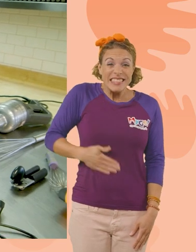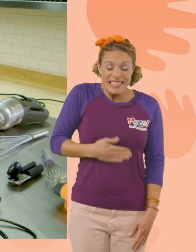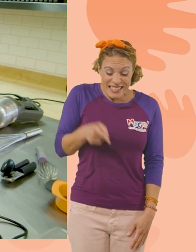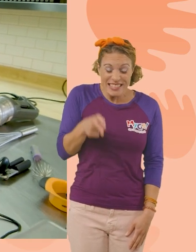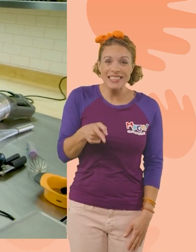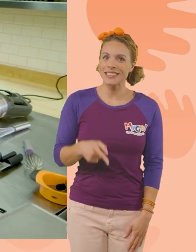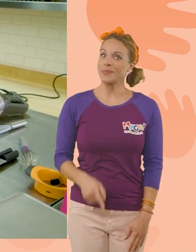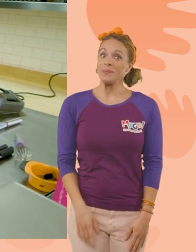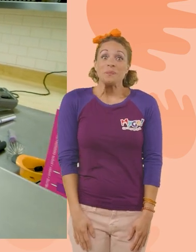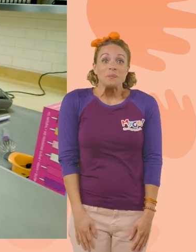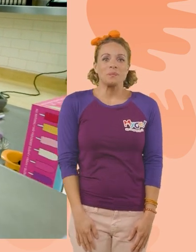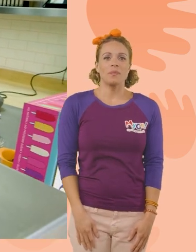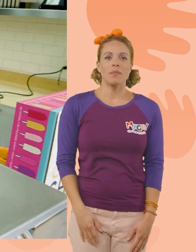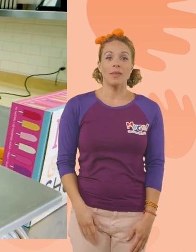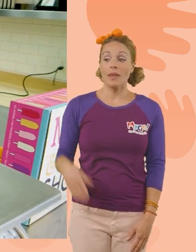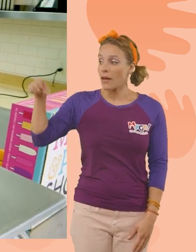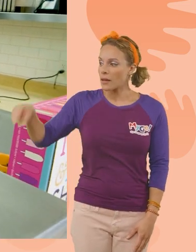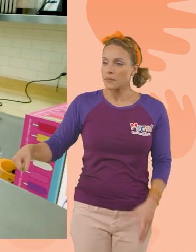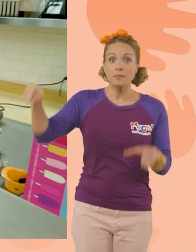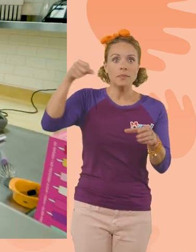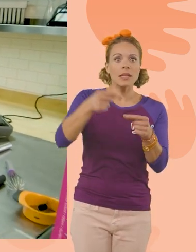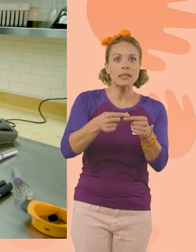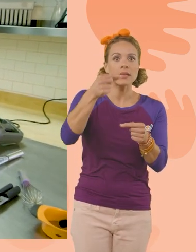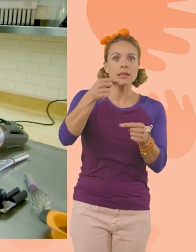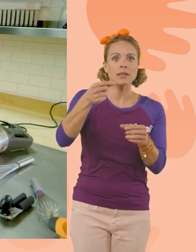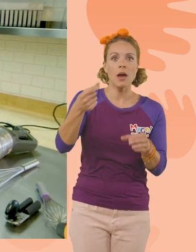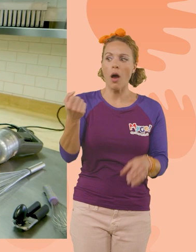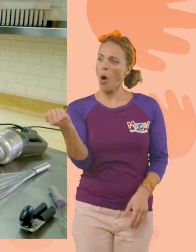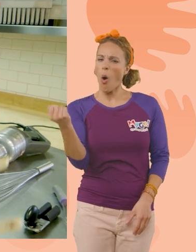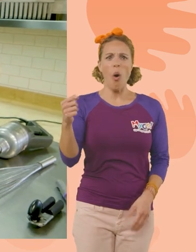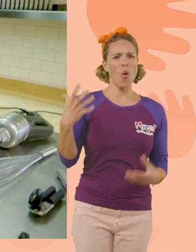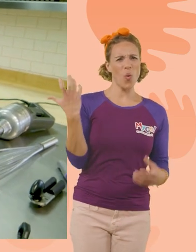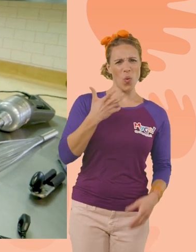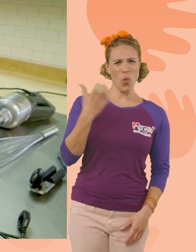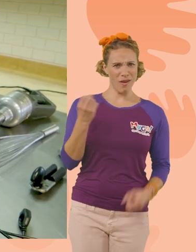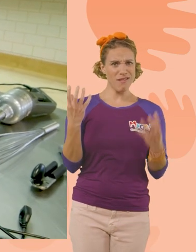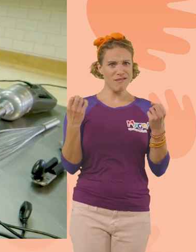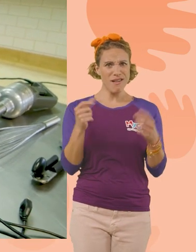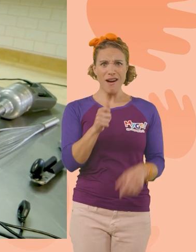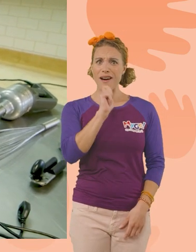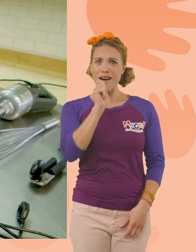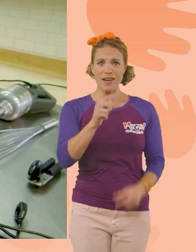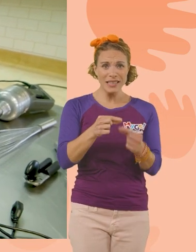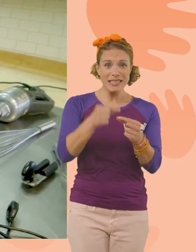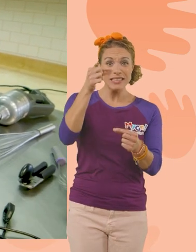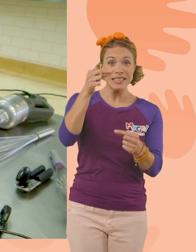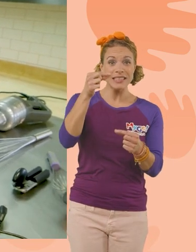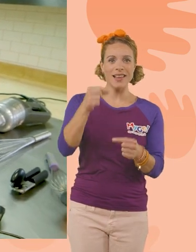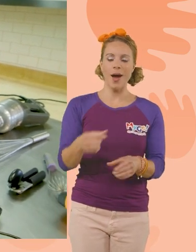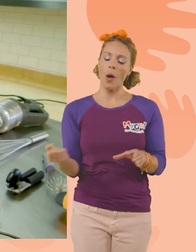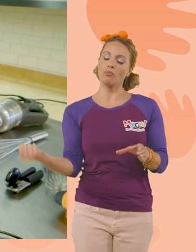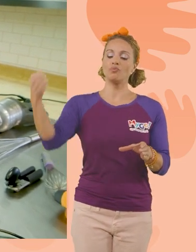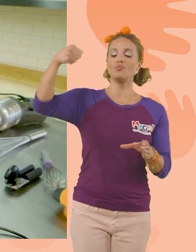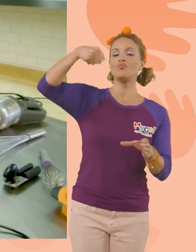yummy. And let's take these sticks. Wow, that's a lot of popsicle sticks. Put